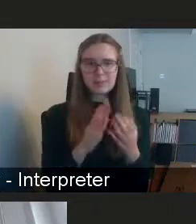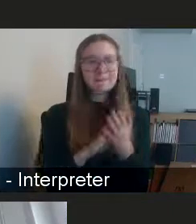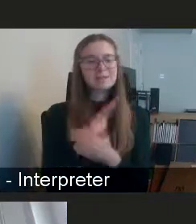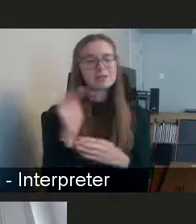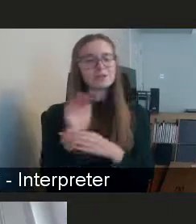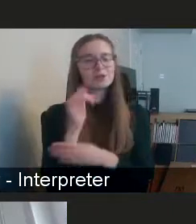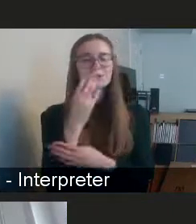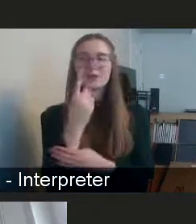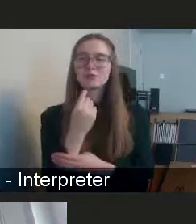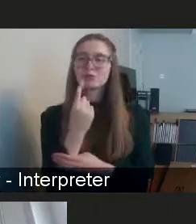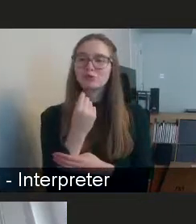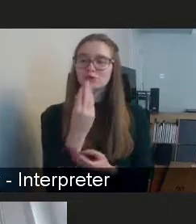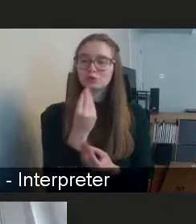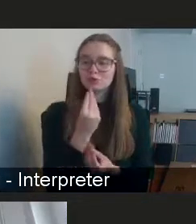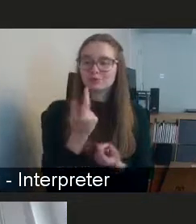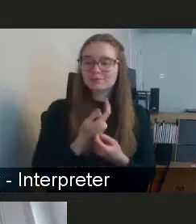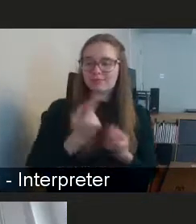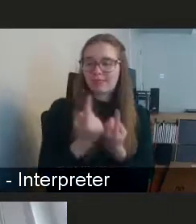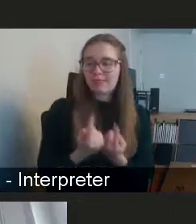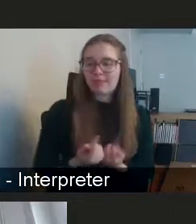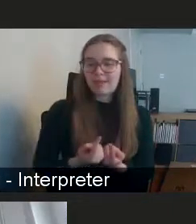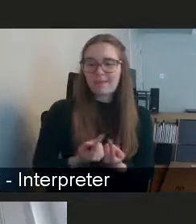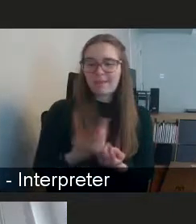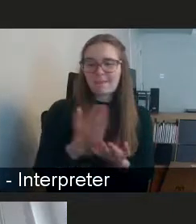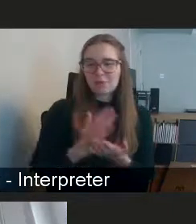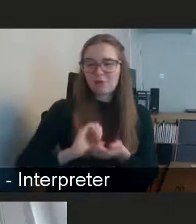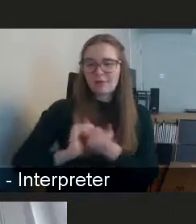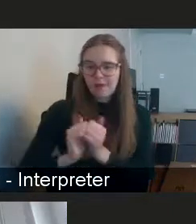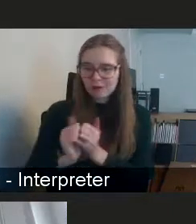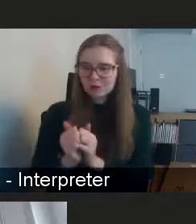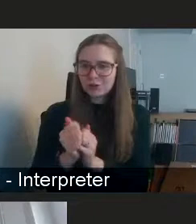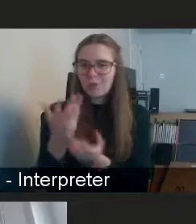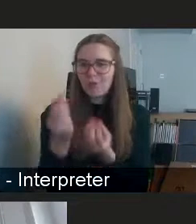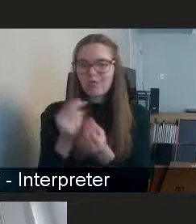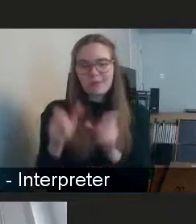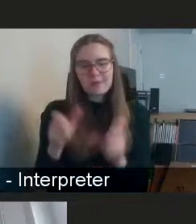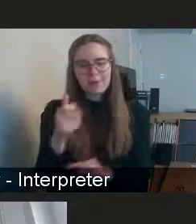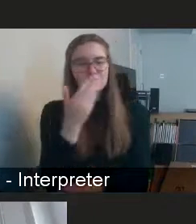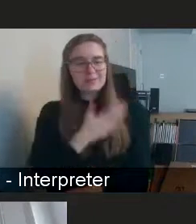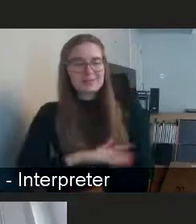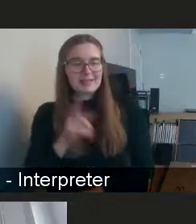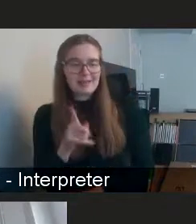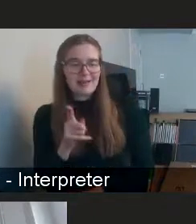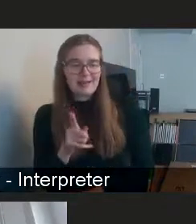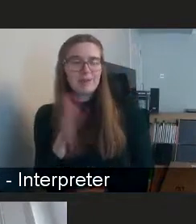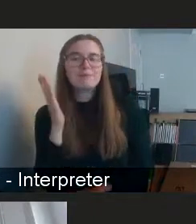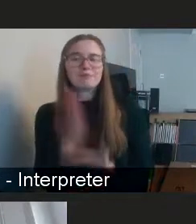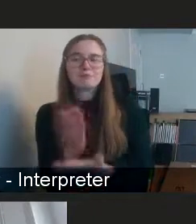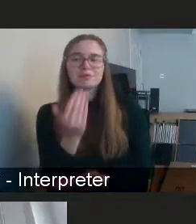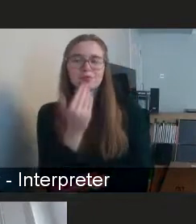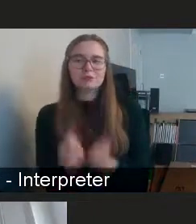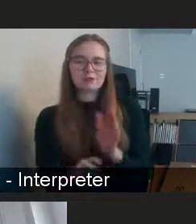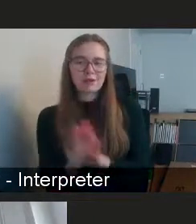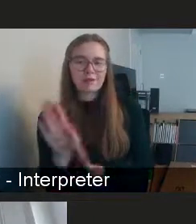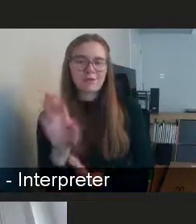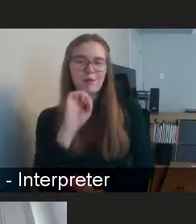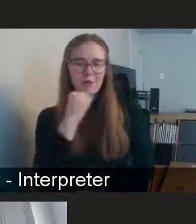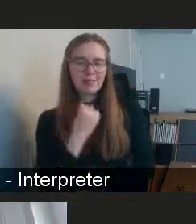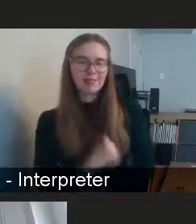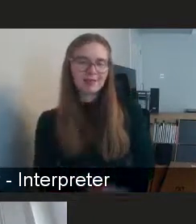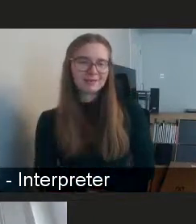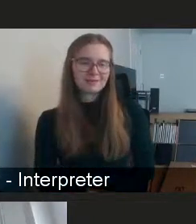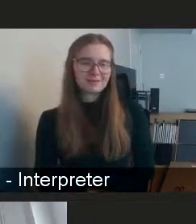provide the solution in partnership with those who need it. And that would be the real green recovery. Yeah, thank you,